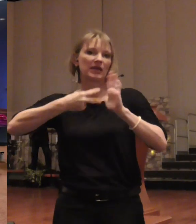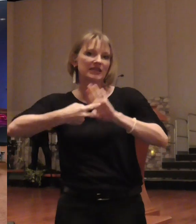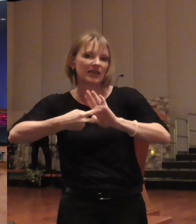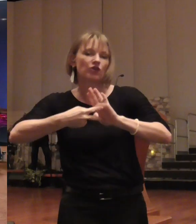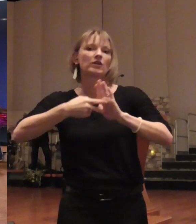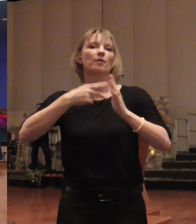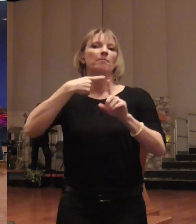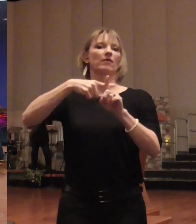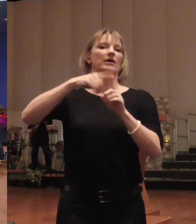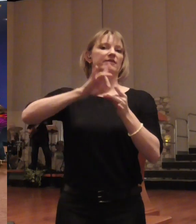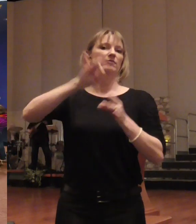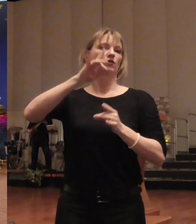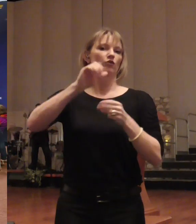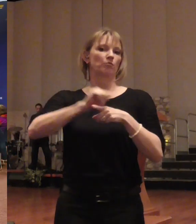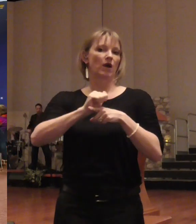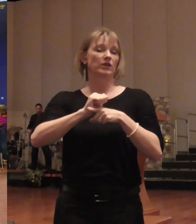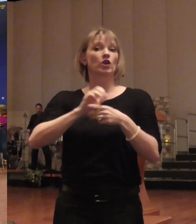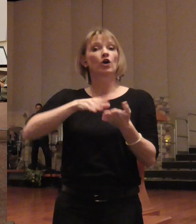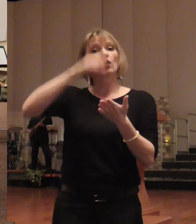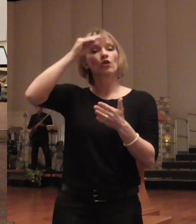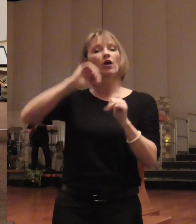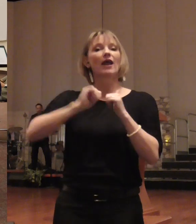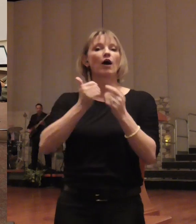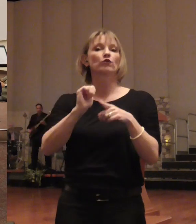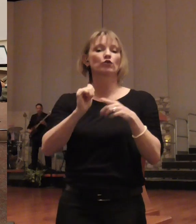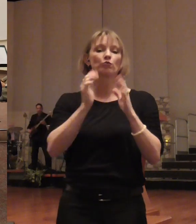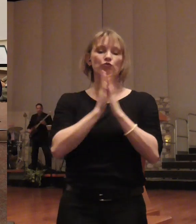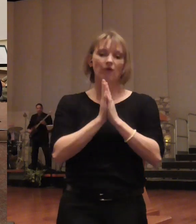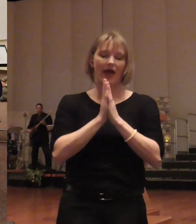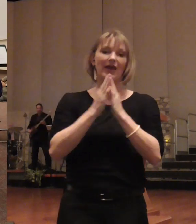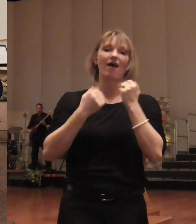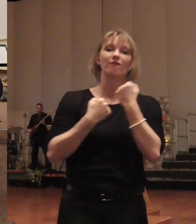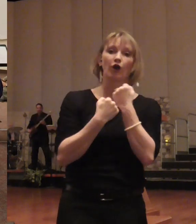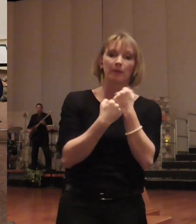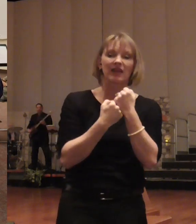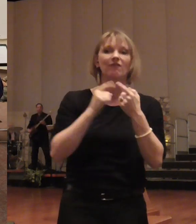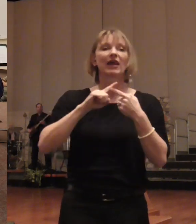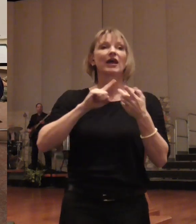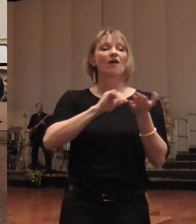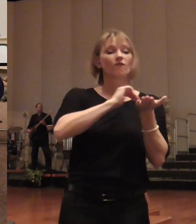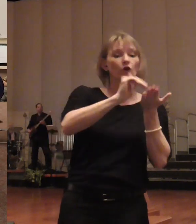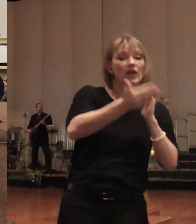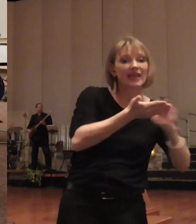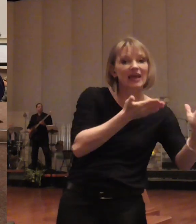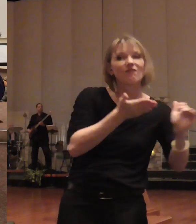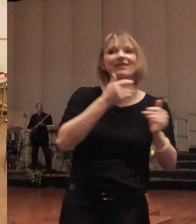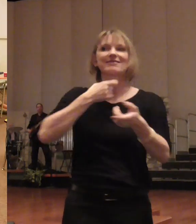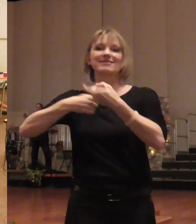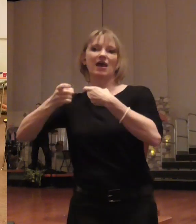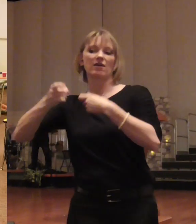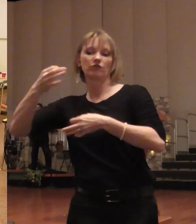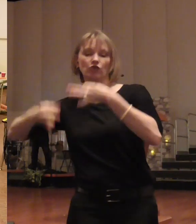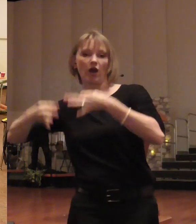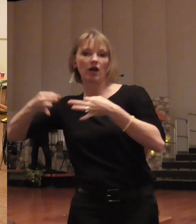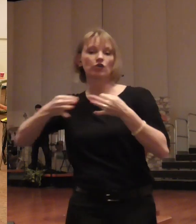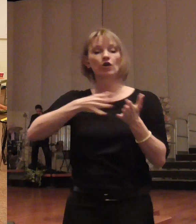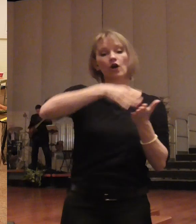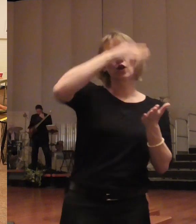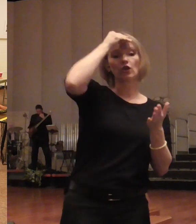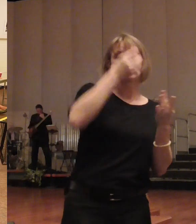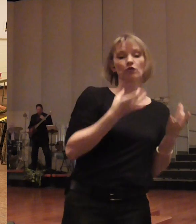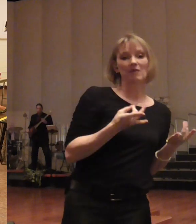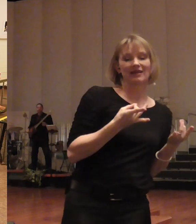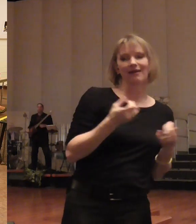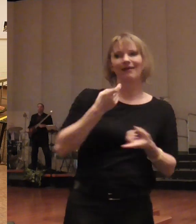spiritual practice. Learn how to pray affirmatively, learn how to forgive instead of judge, learn to meditate